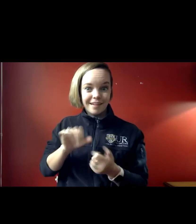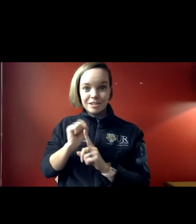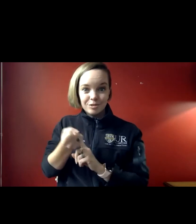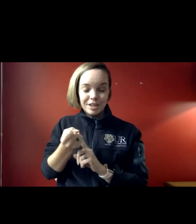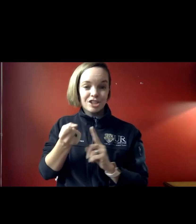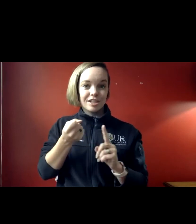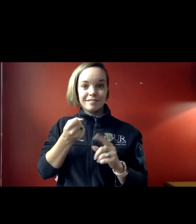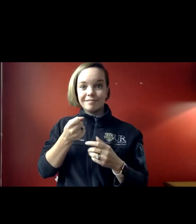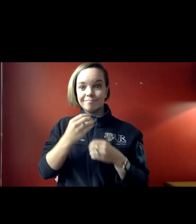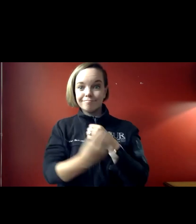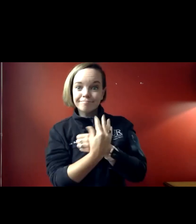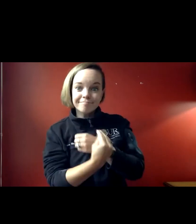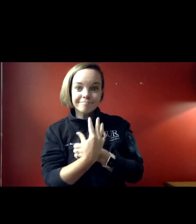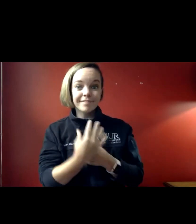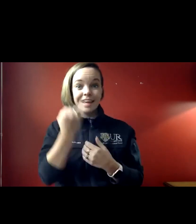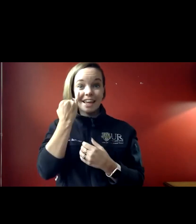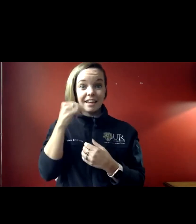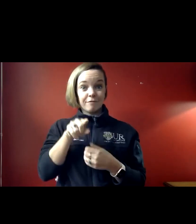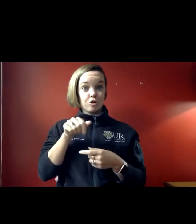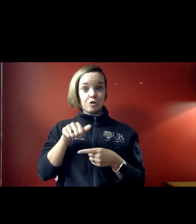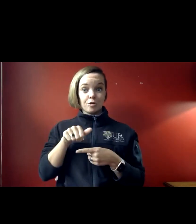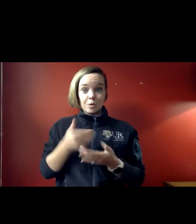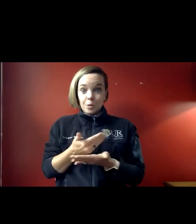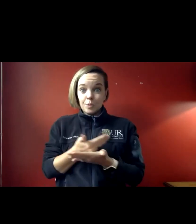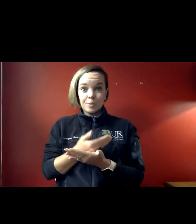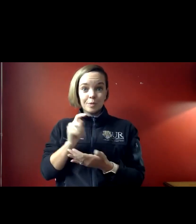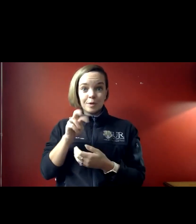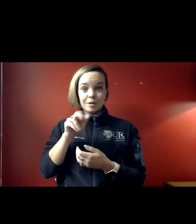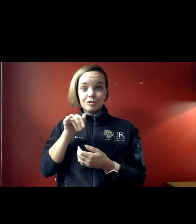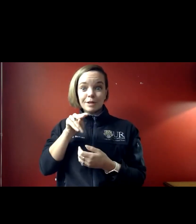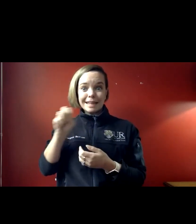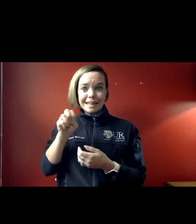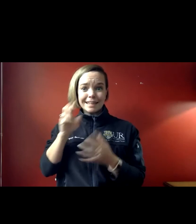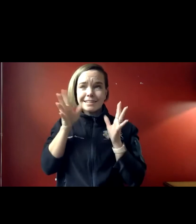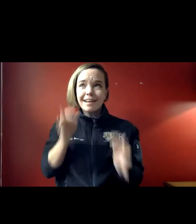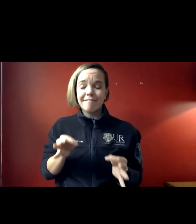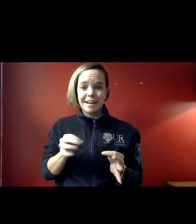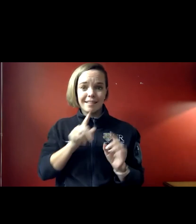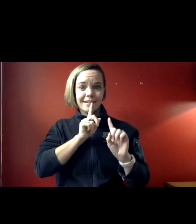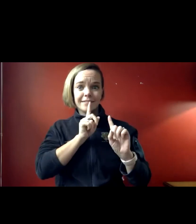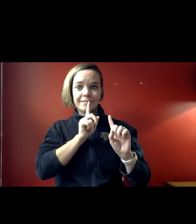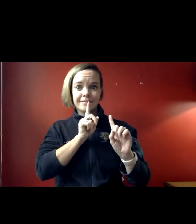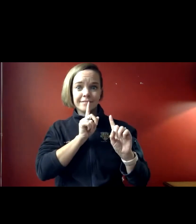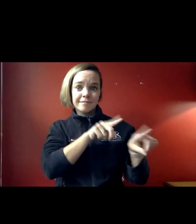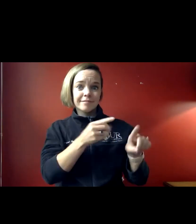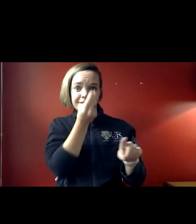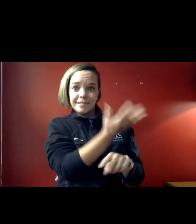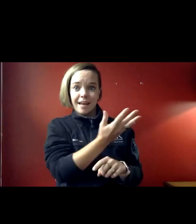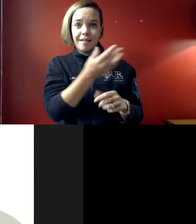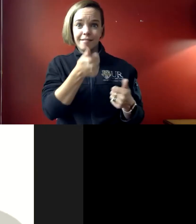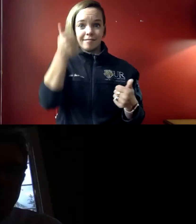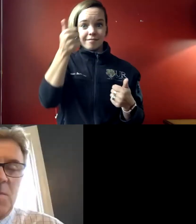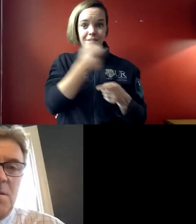you're a trainee, absolutely you want to tell it to a supervisor. That behavior is just not acceptable.